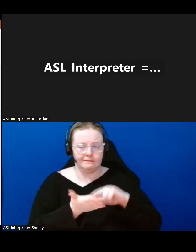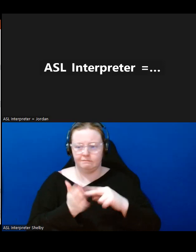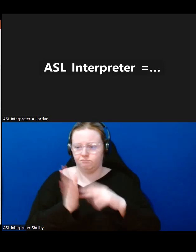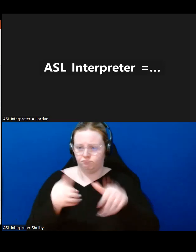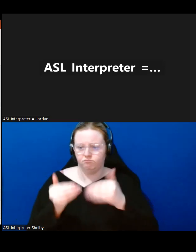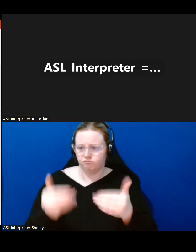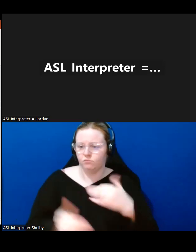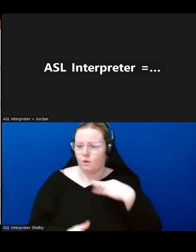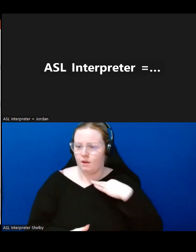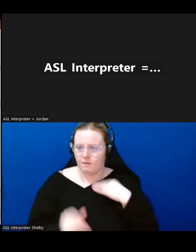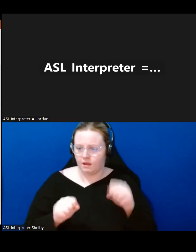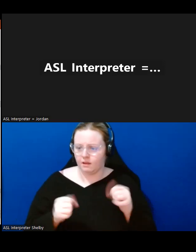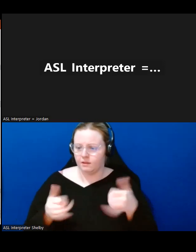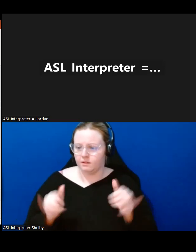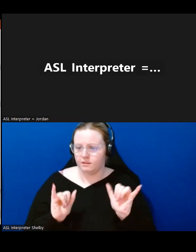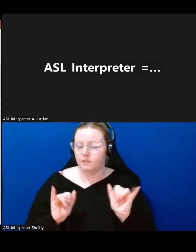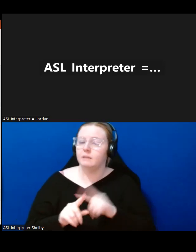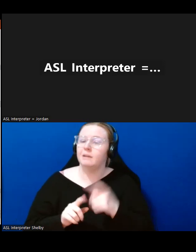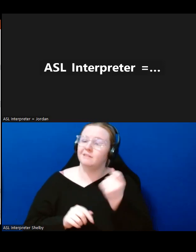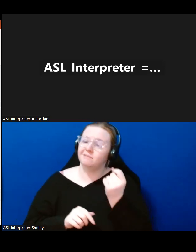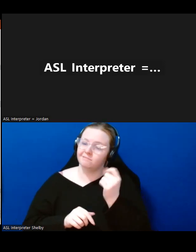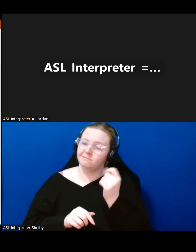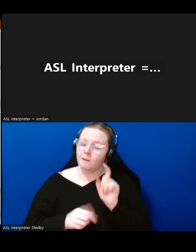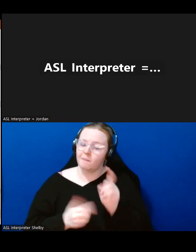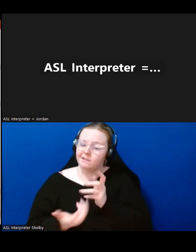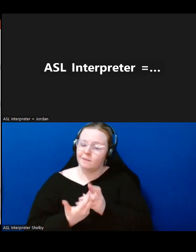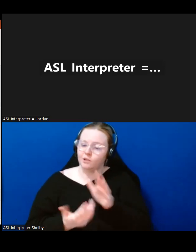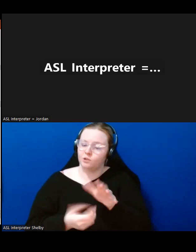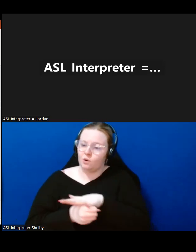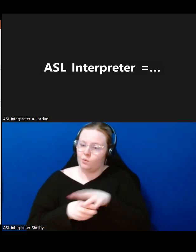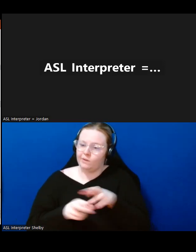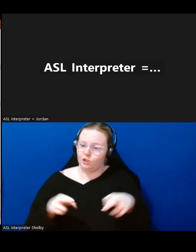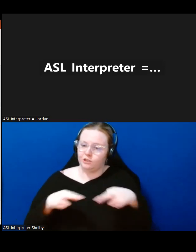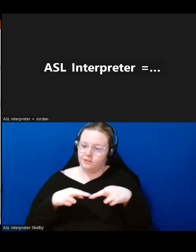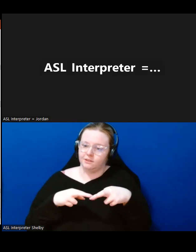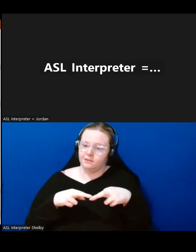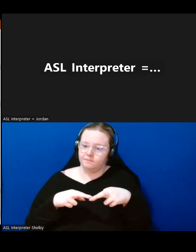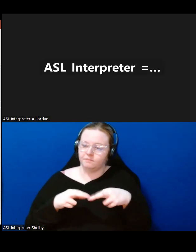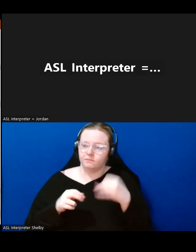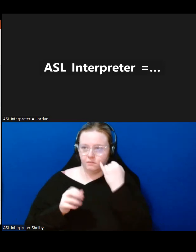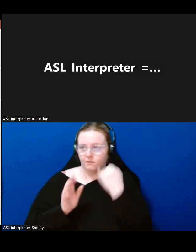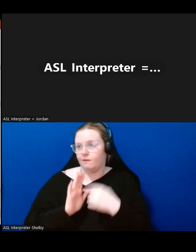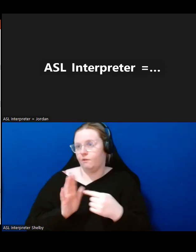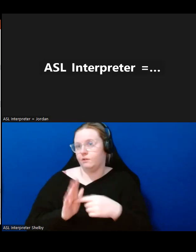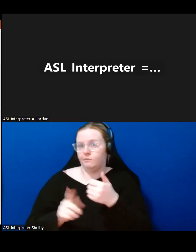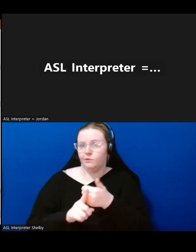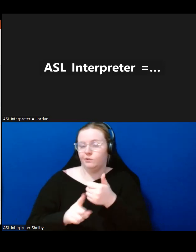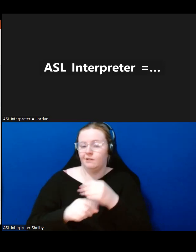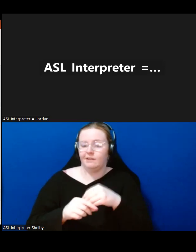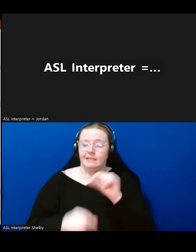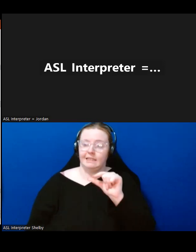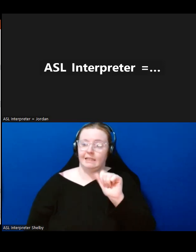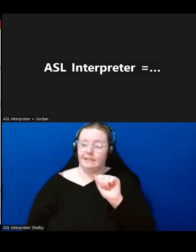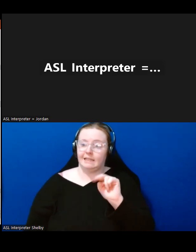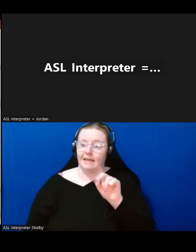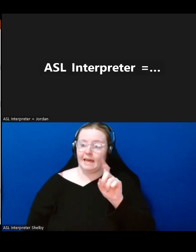to the coalition in your region. So for instance, if your you know, if you're out in Gander, you can't apply to the